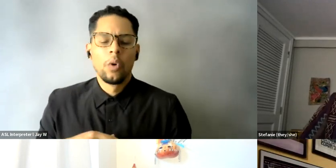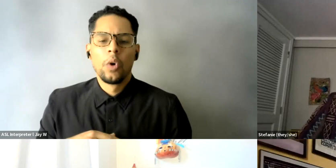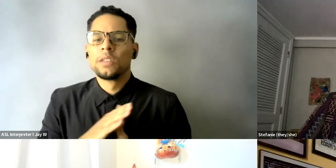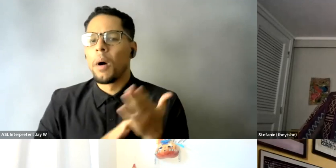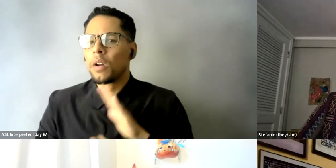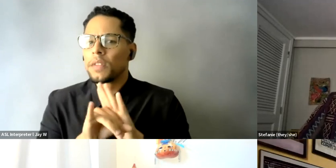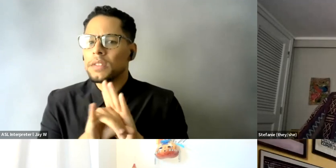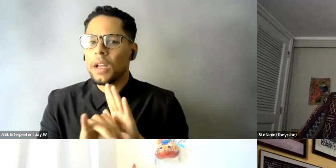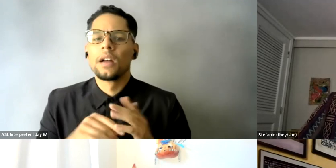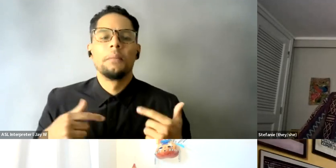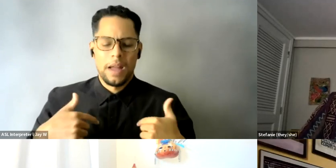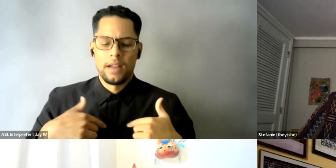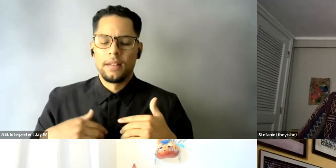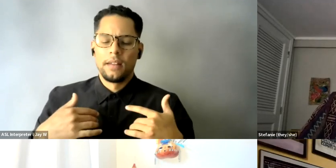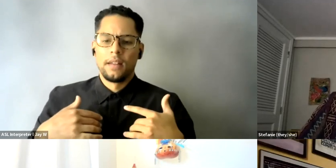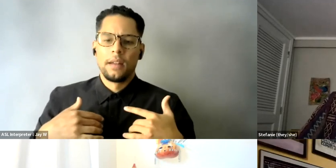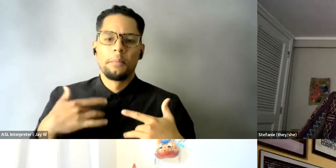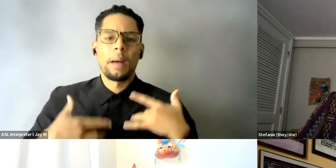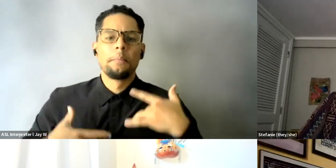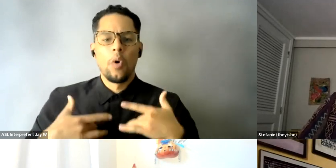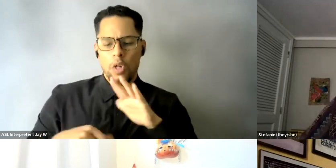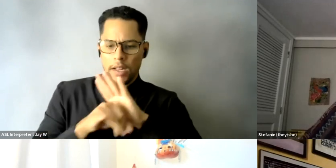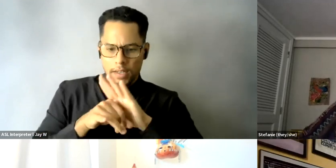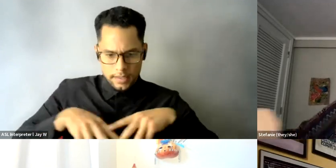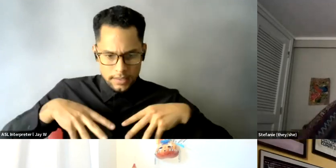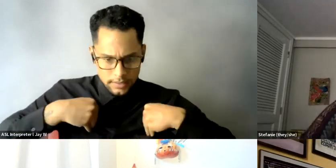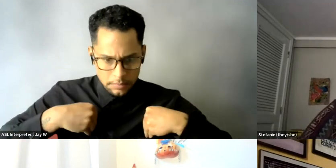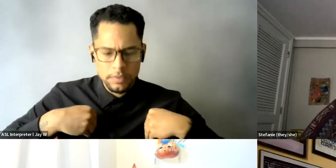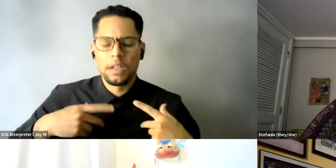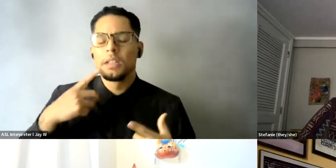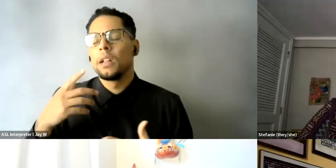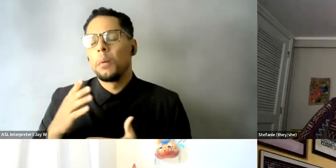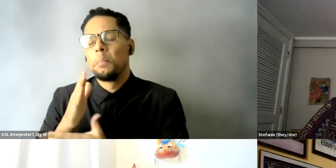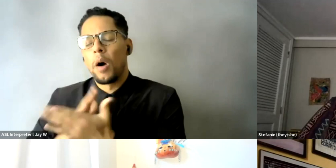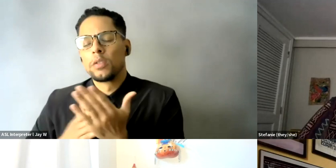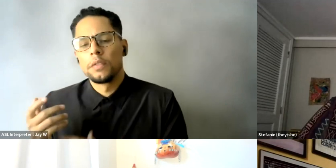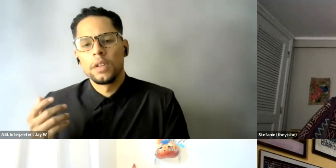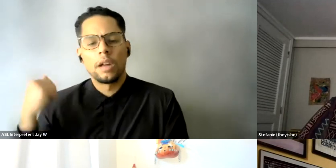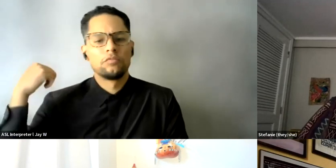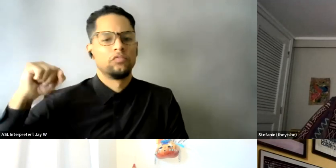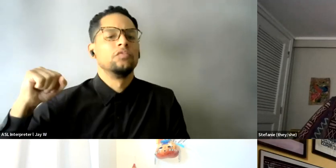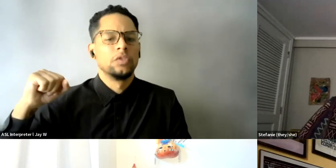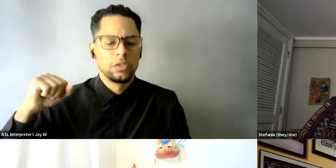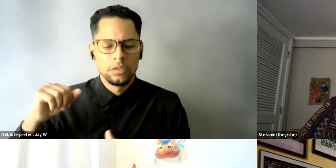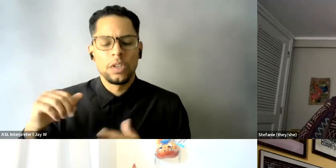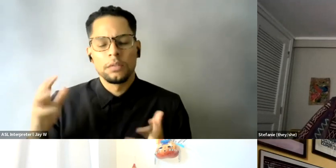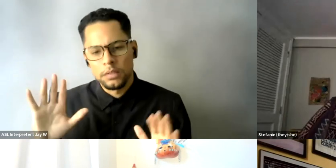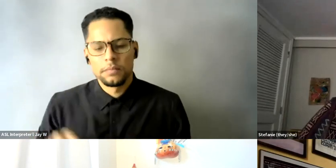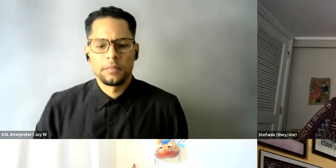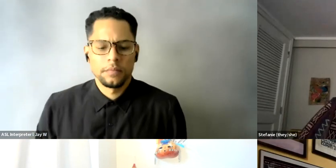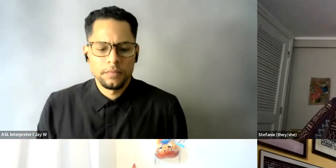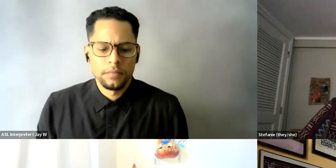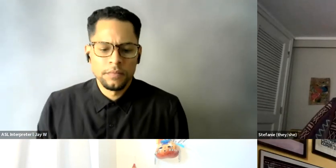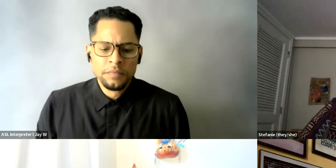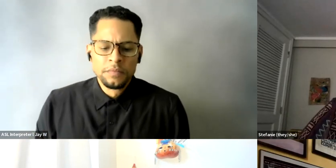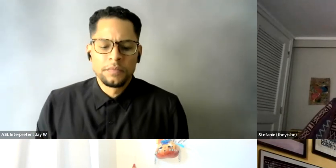of bipolar, even if I reject it on some other level. The understanding, like Stefanie was just talking about,